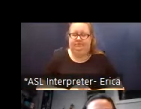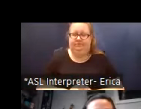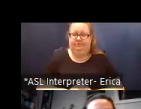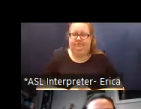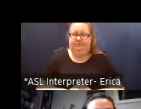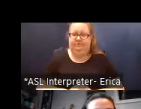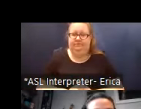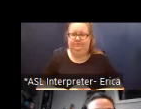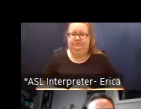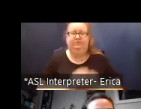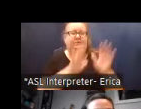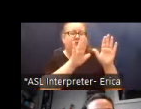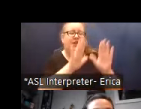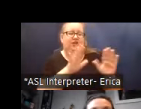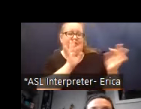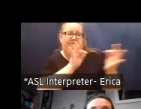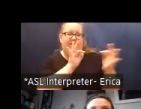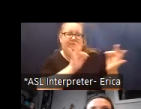It's great feedback.